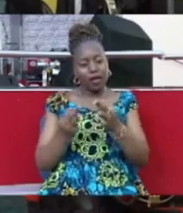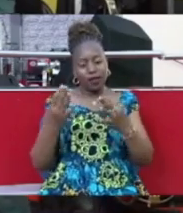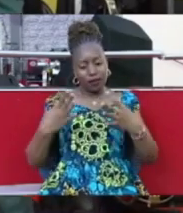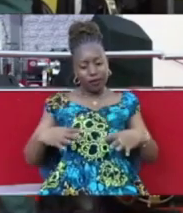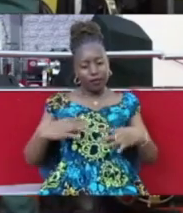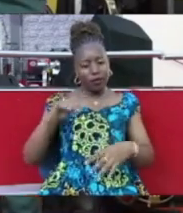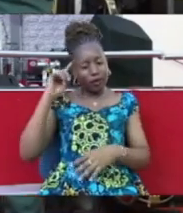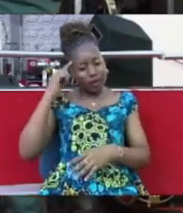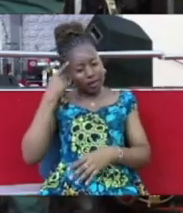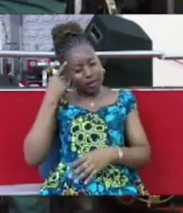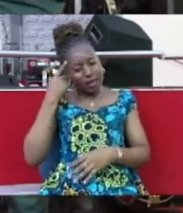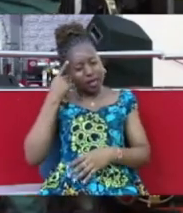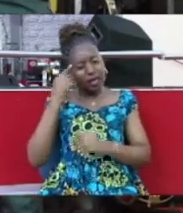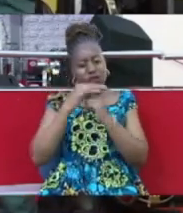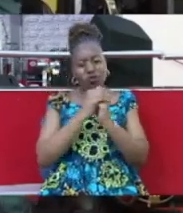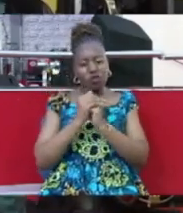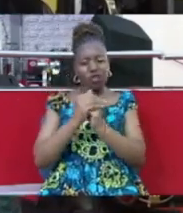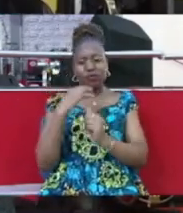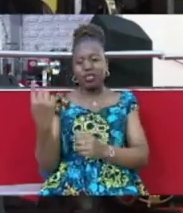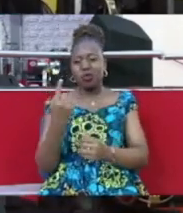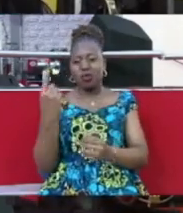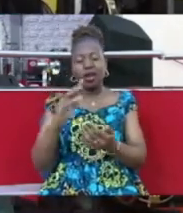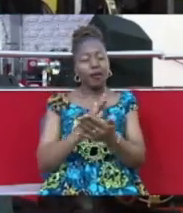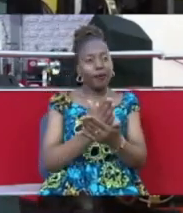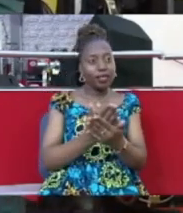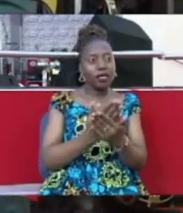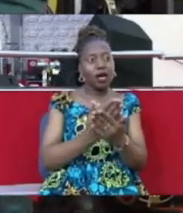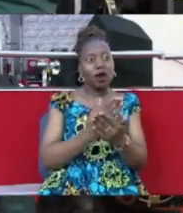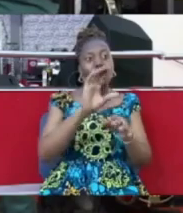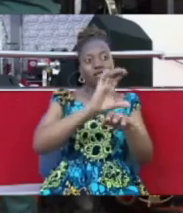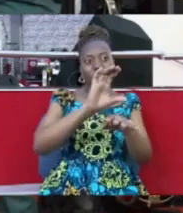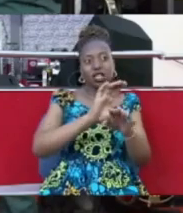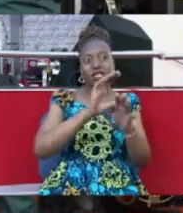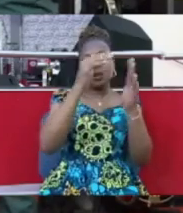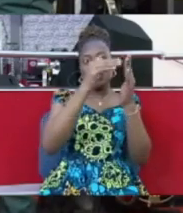of the church program that starts off a church service.